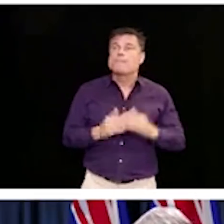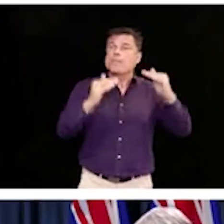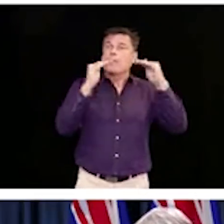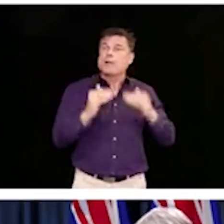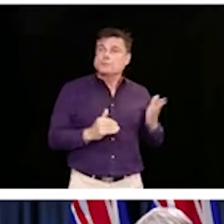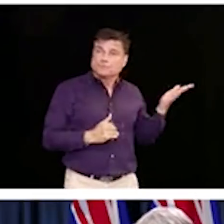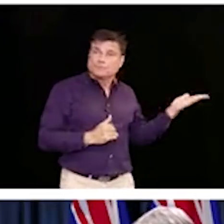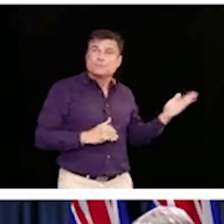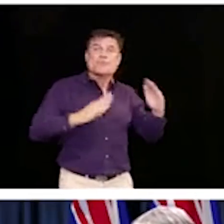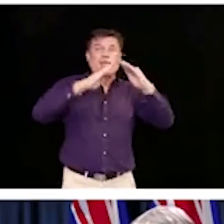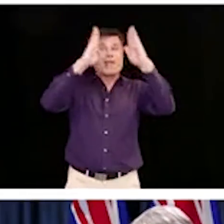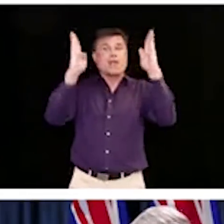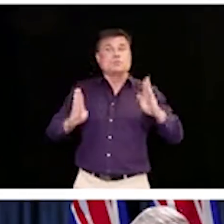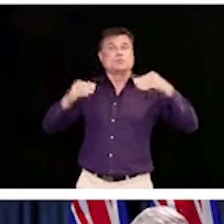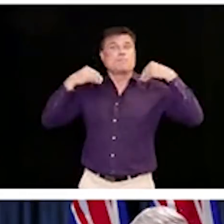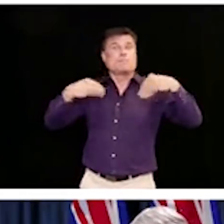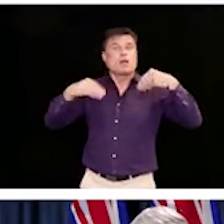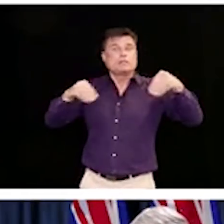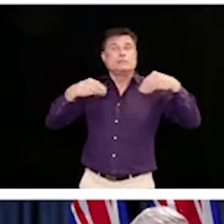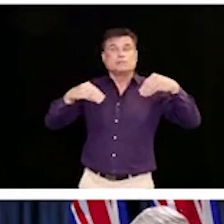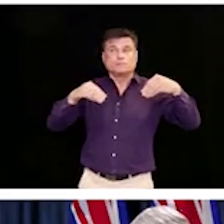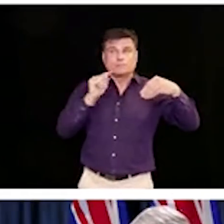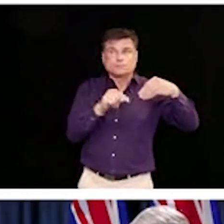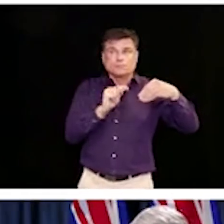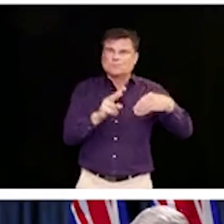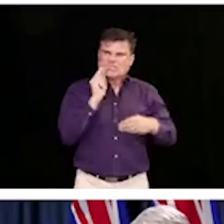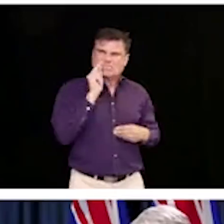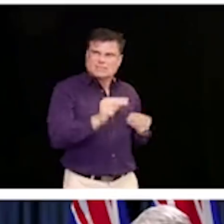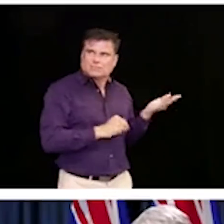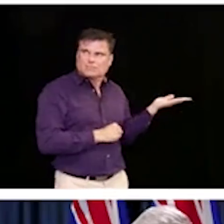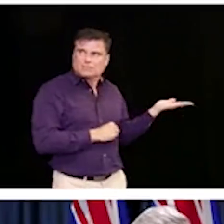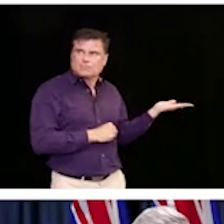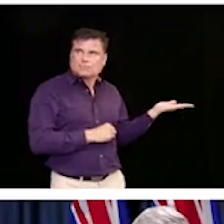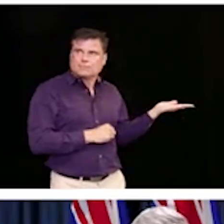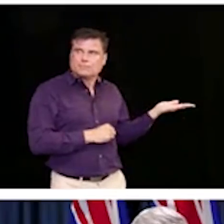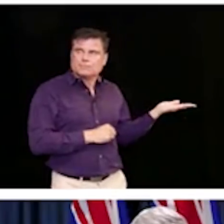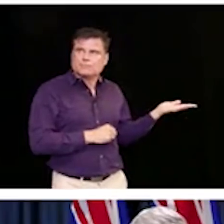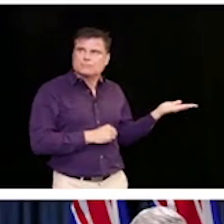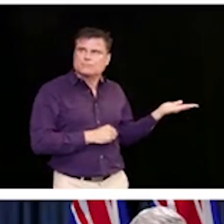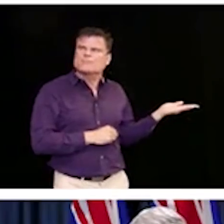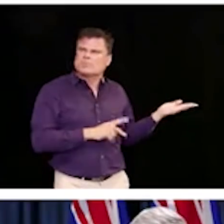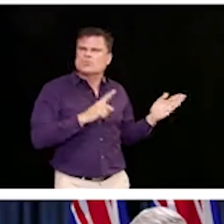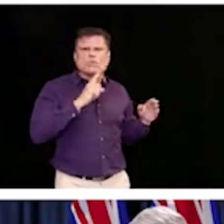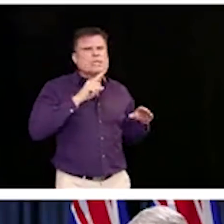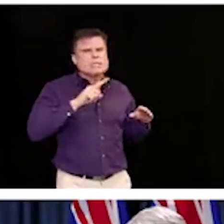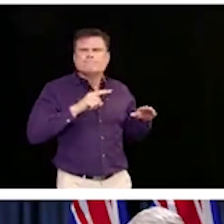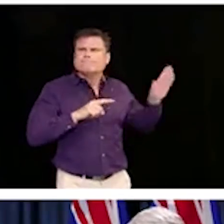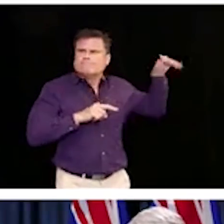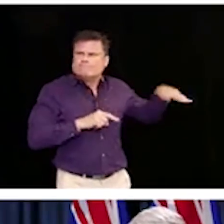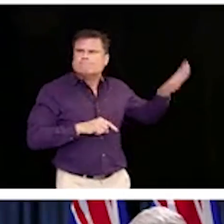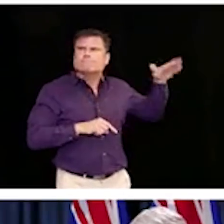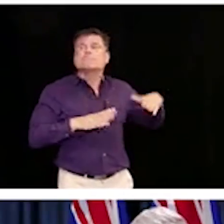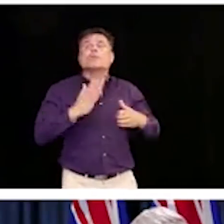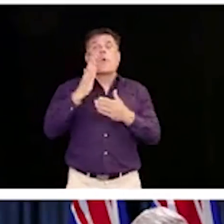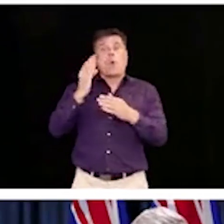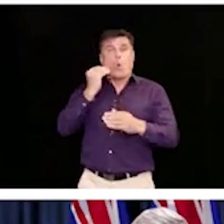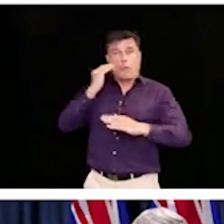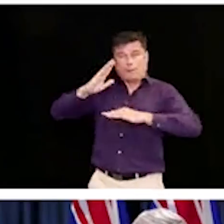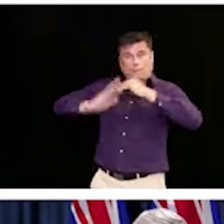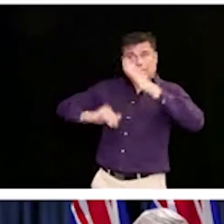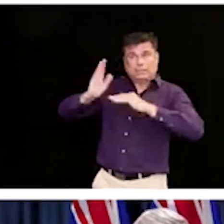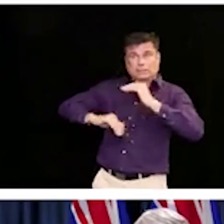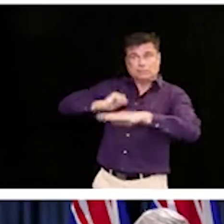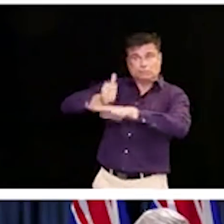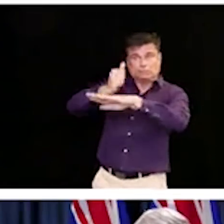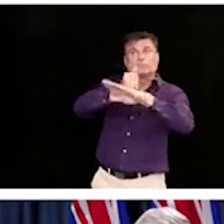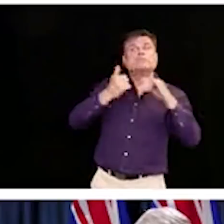Housing market activity, as you can see from this slide, is certainly mixed. We see home building continuing to